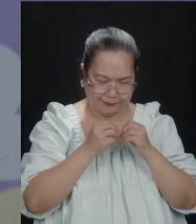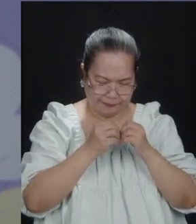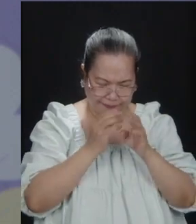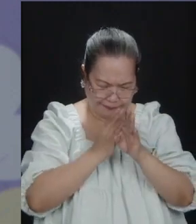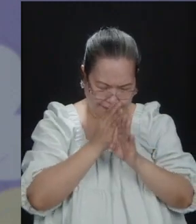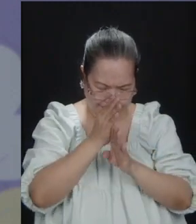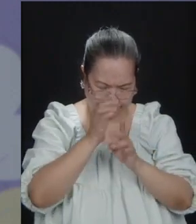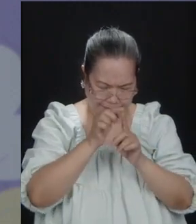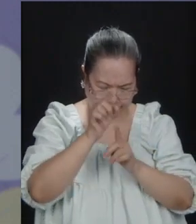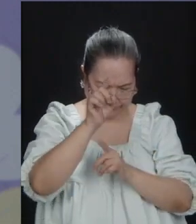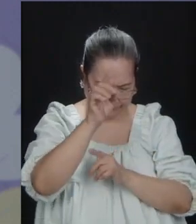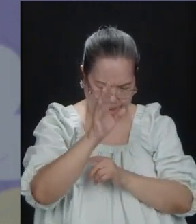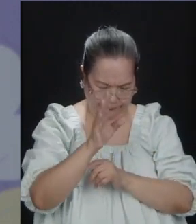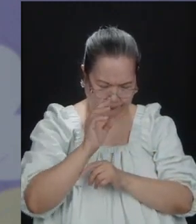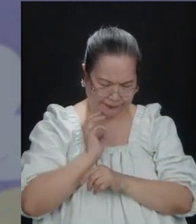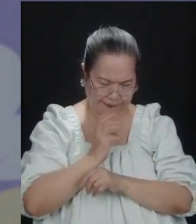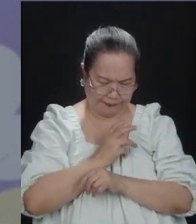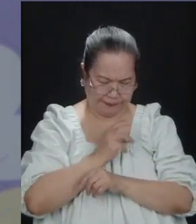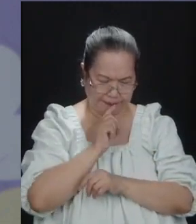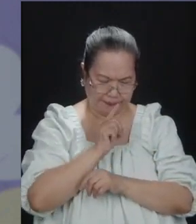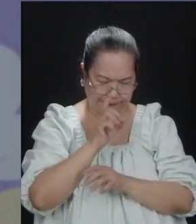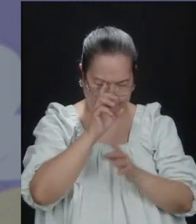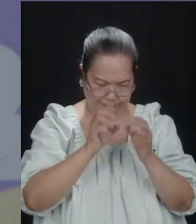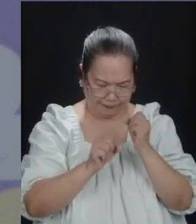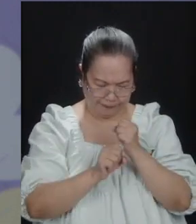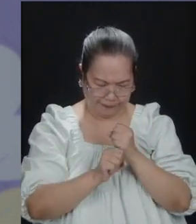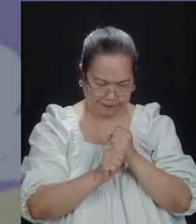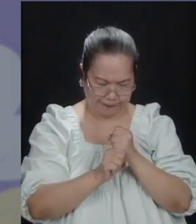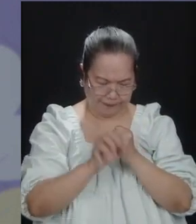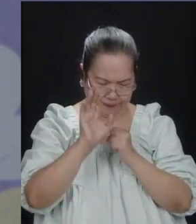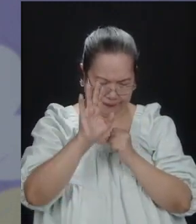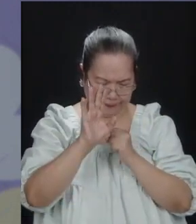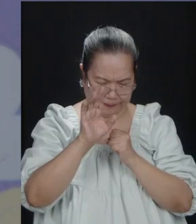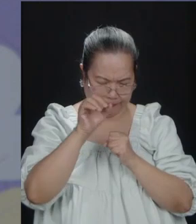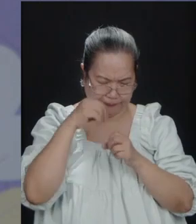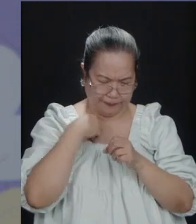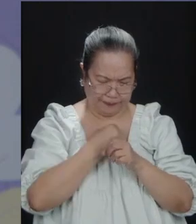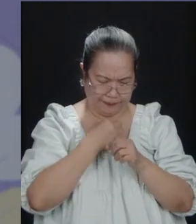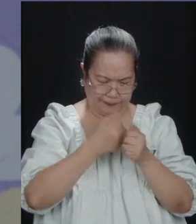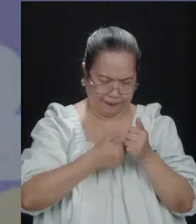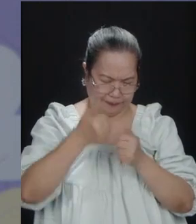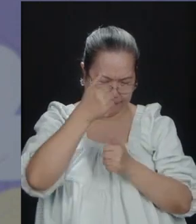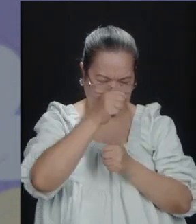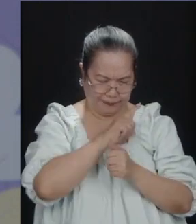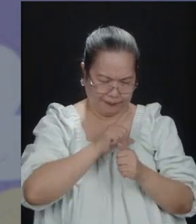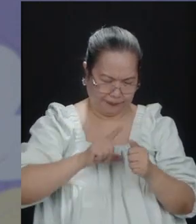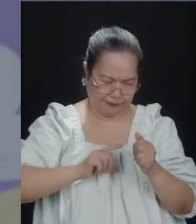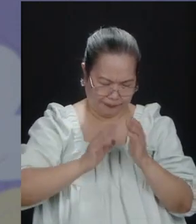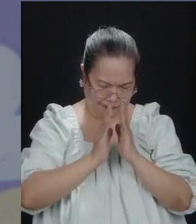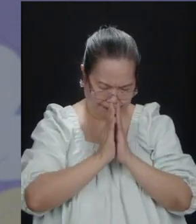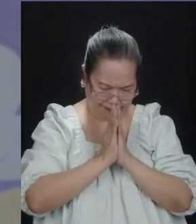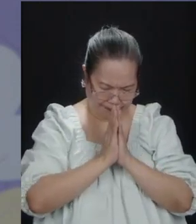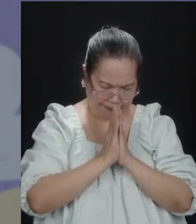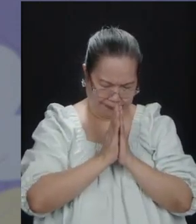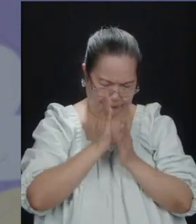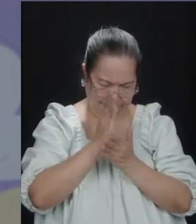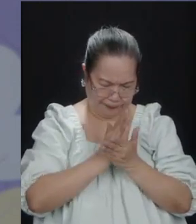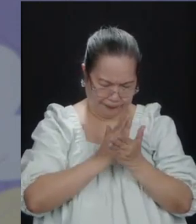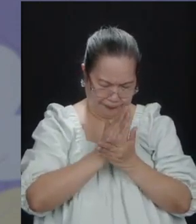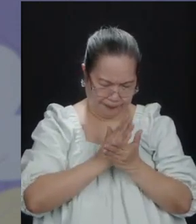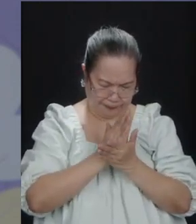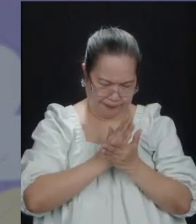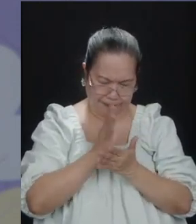to yours because we are trusting in you, our sovereign Lord. And Lord, I pray for